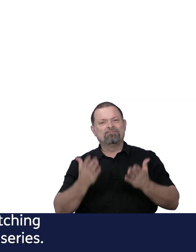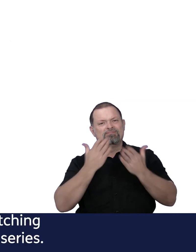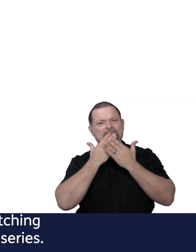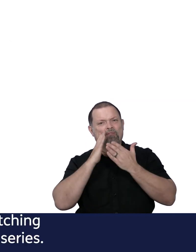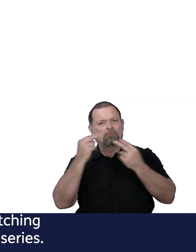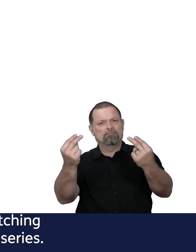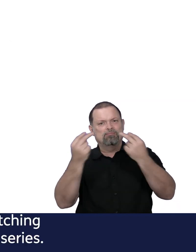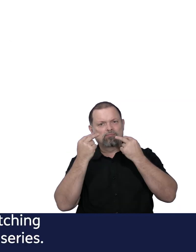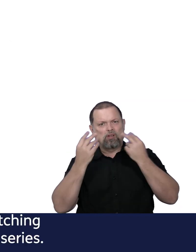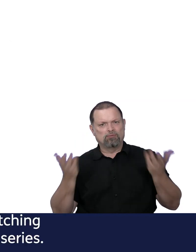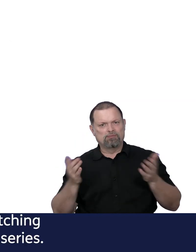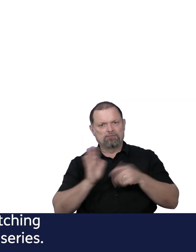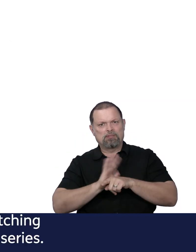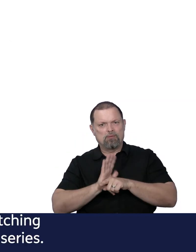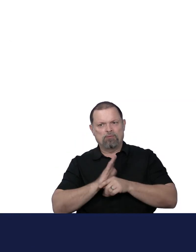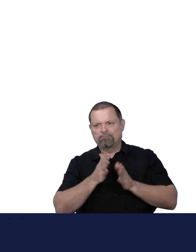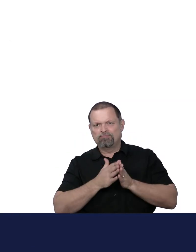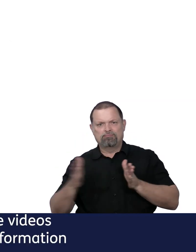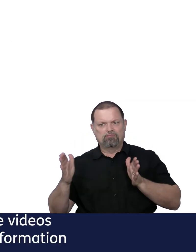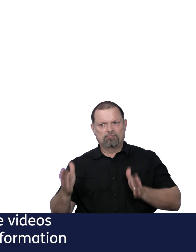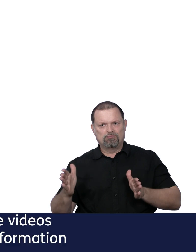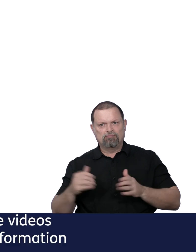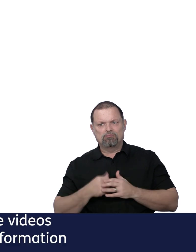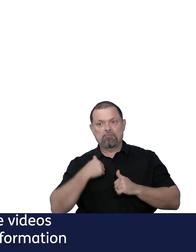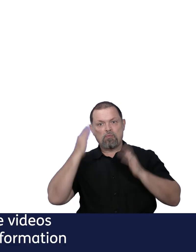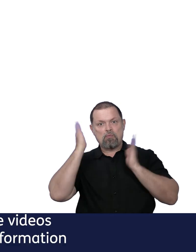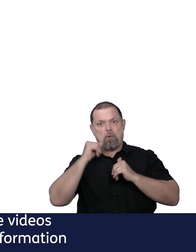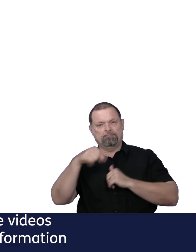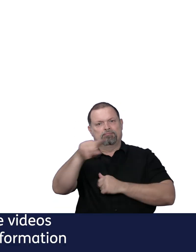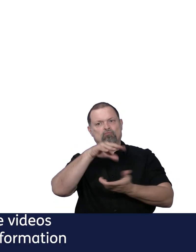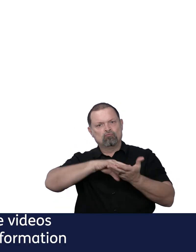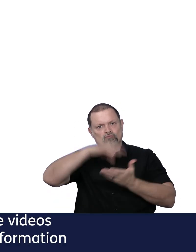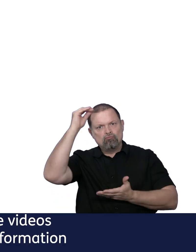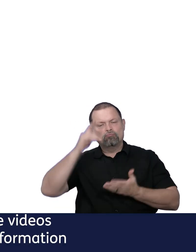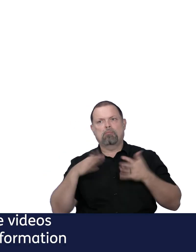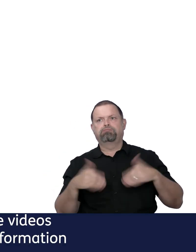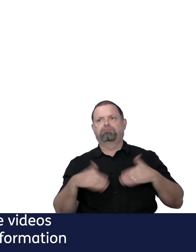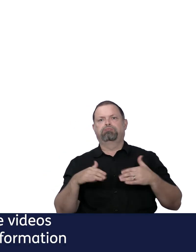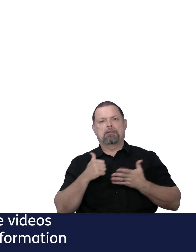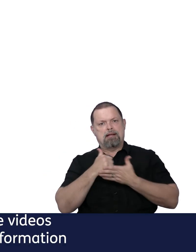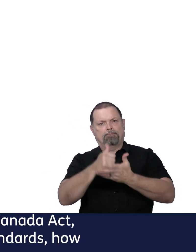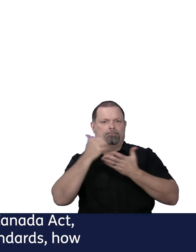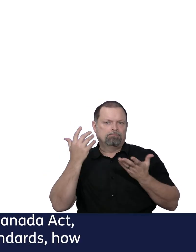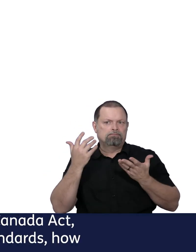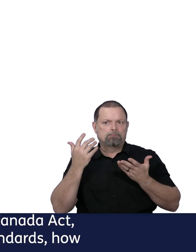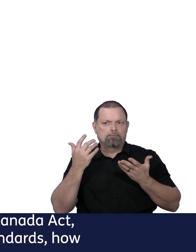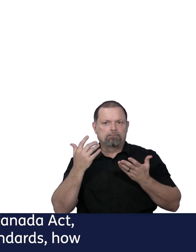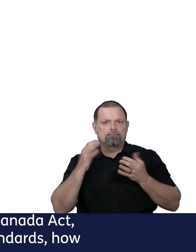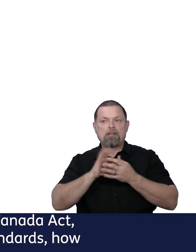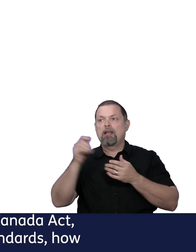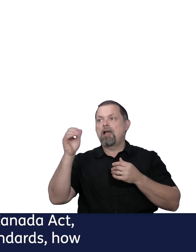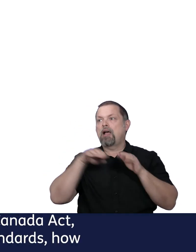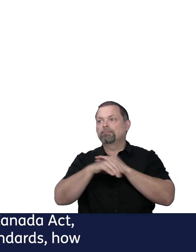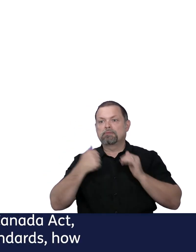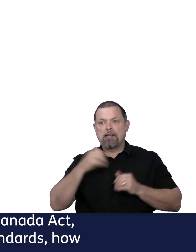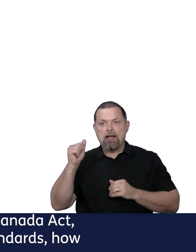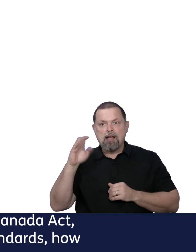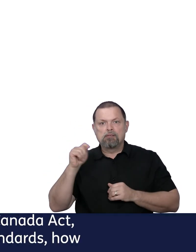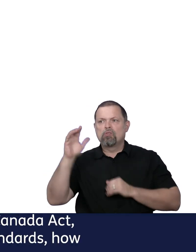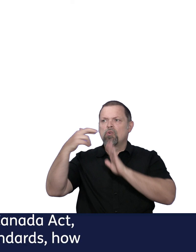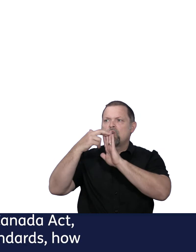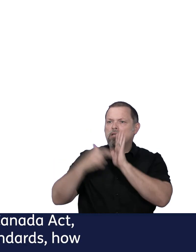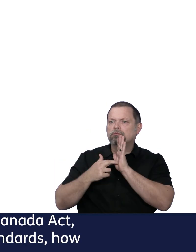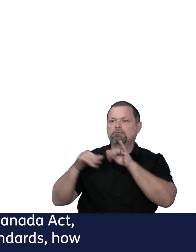Thank you for watching the videos in this series. We hope that these videos have given helpful information about the Accessible Canada